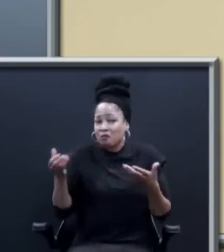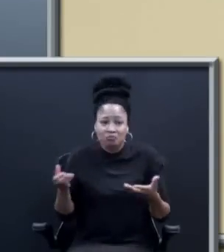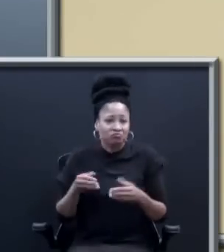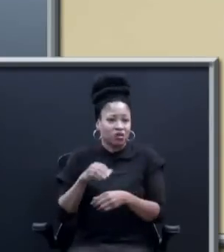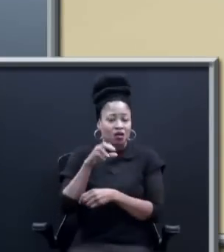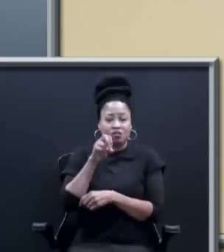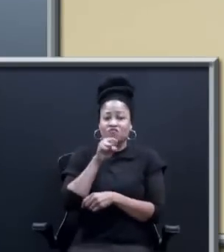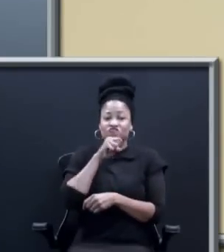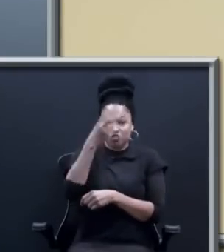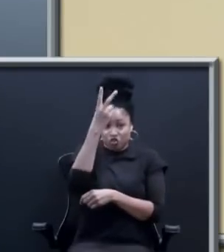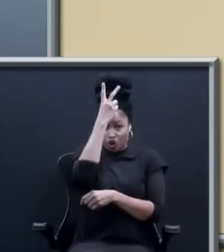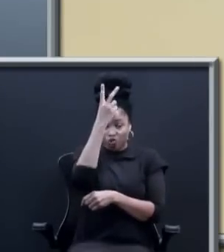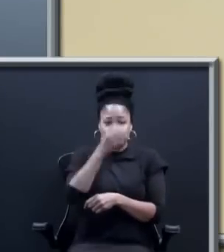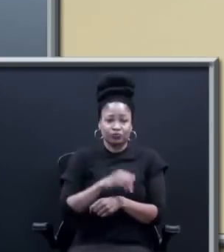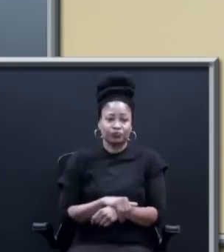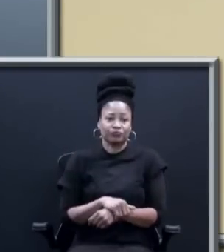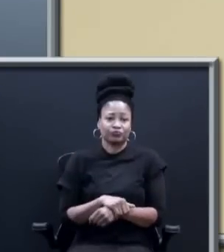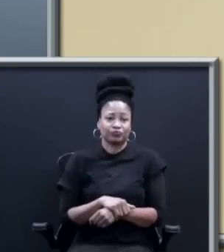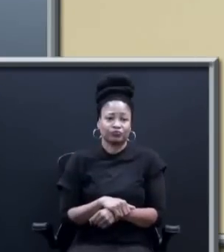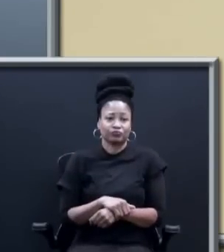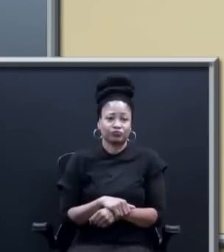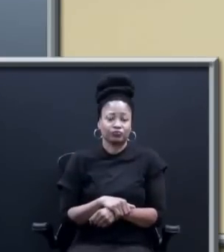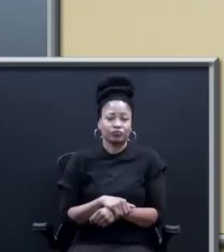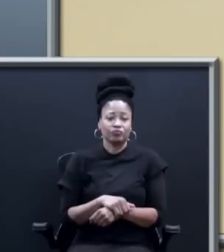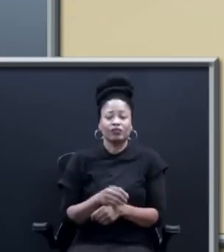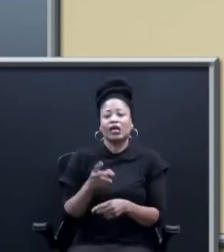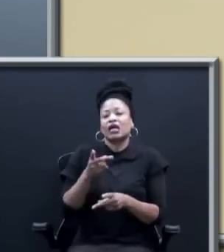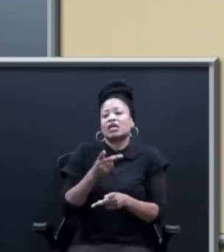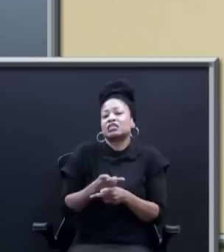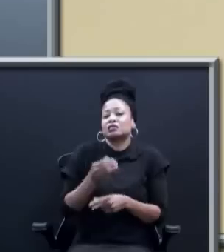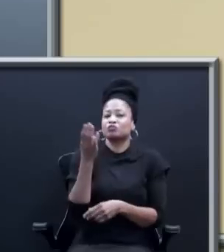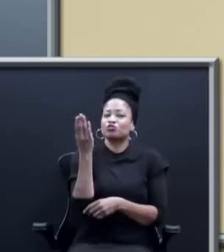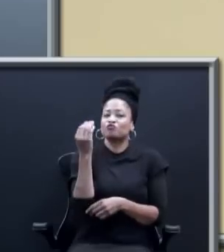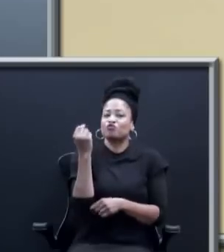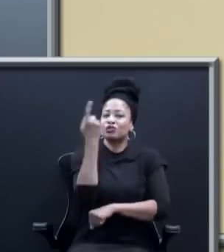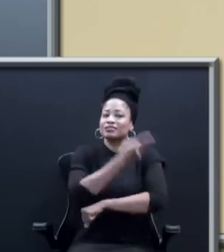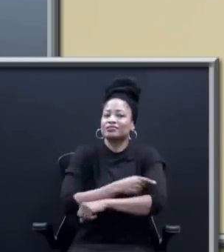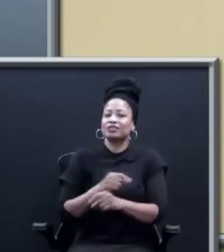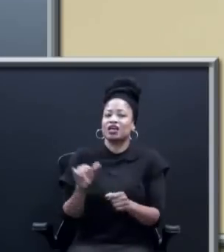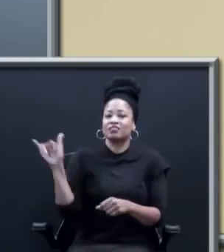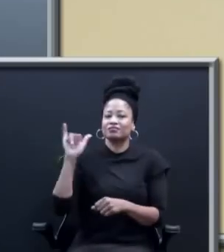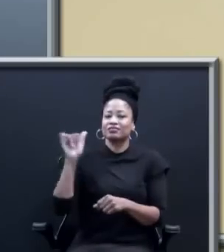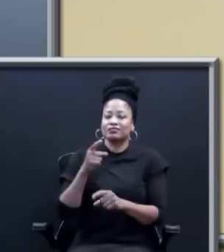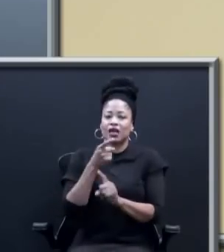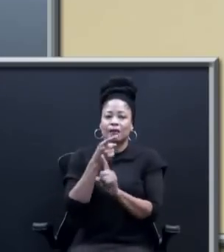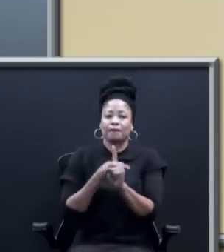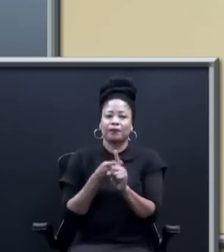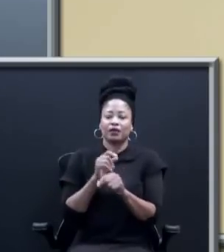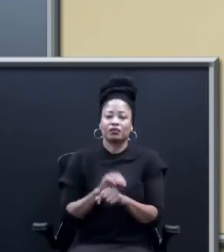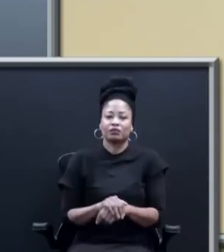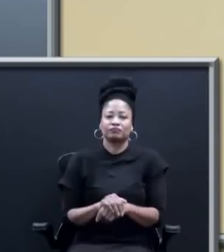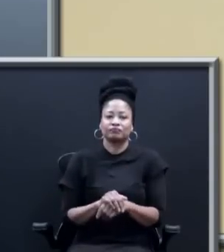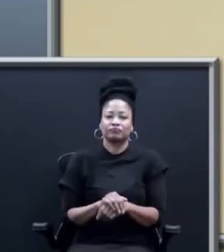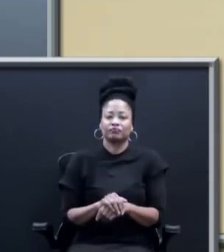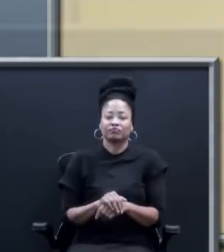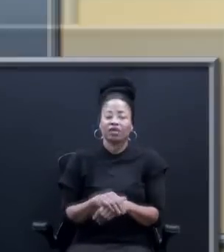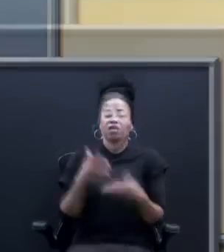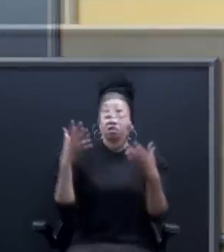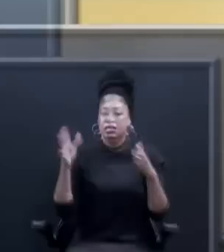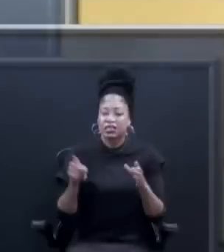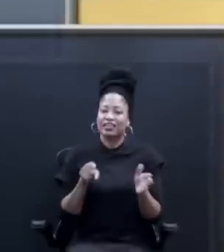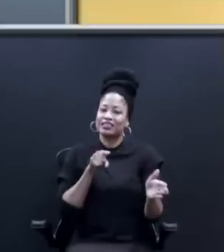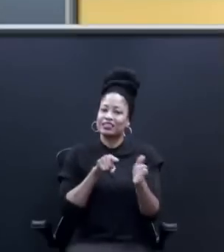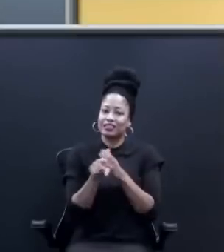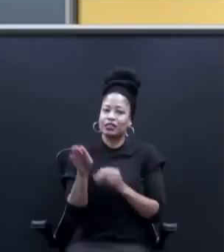until the 14th day of the same month. Uh-huh. And the whole assembly of the congregation of Israel shall kill it in the evening. So you know that ram